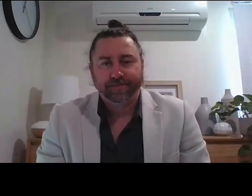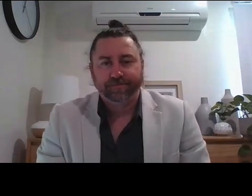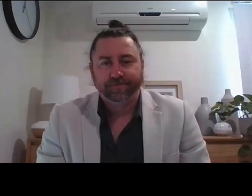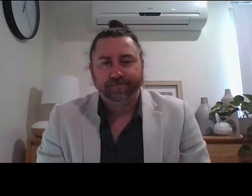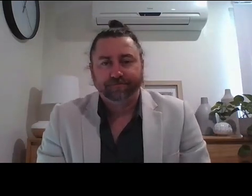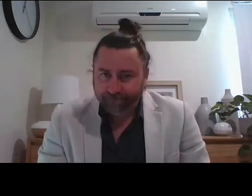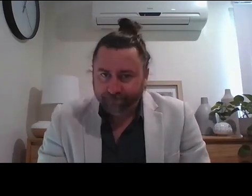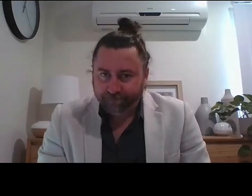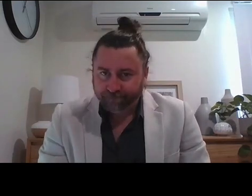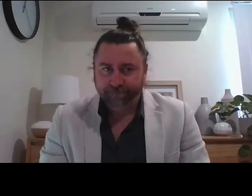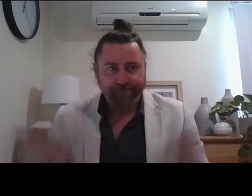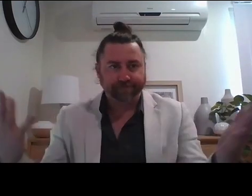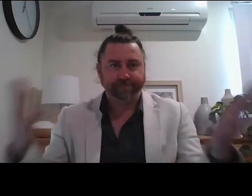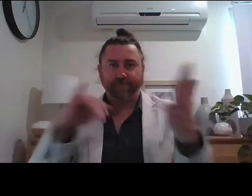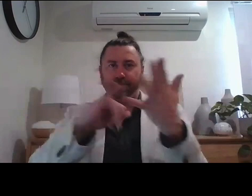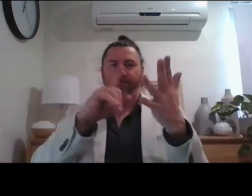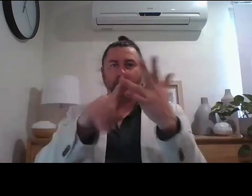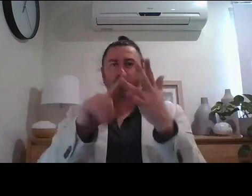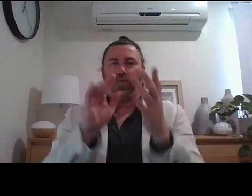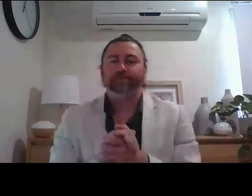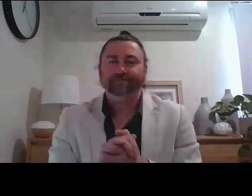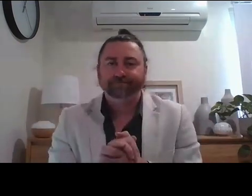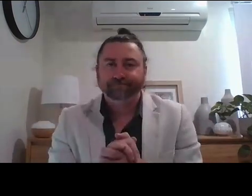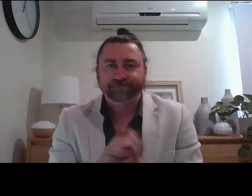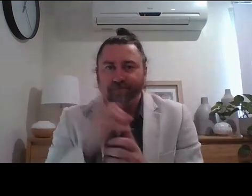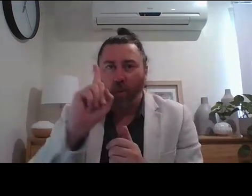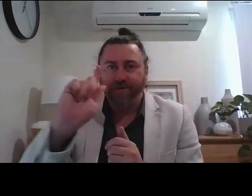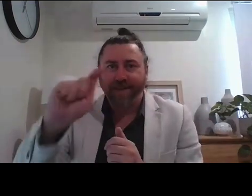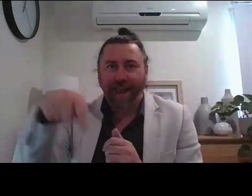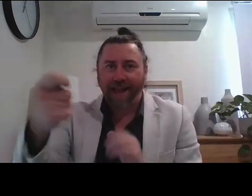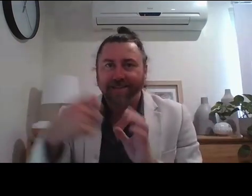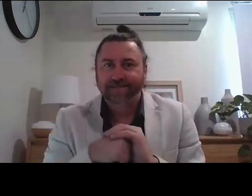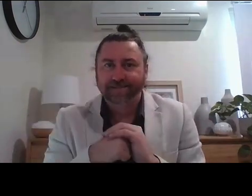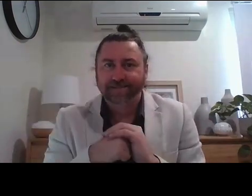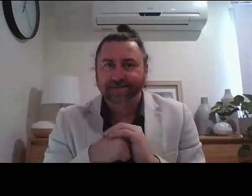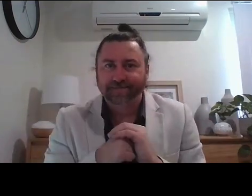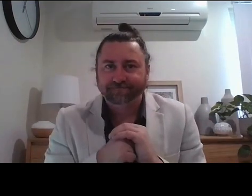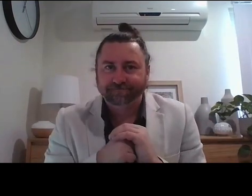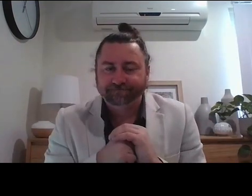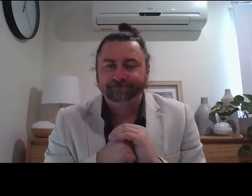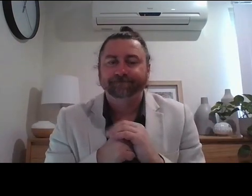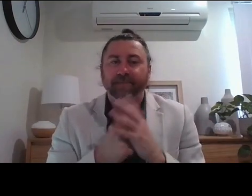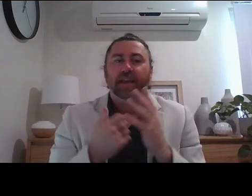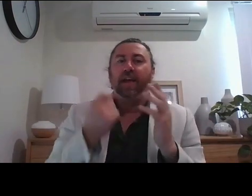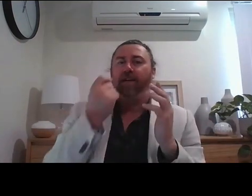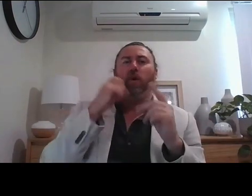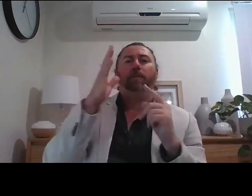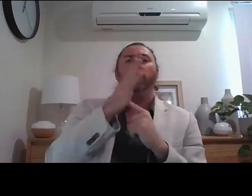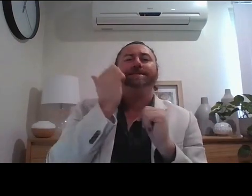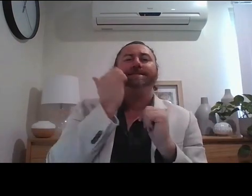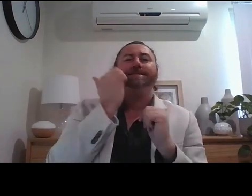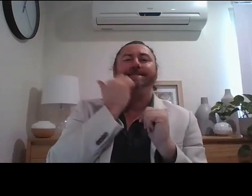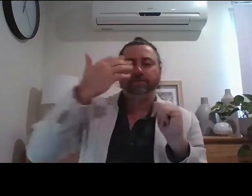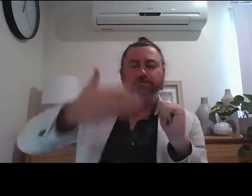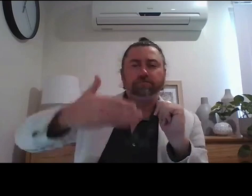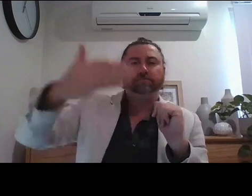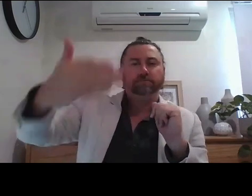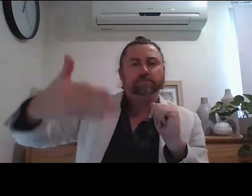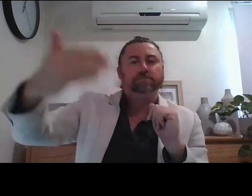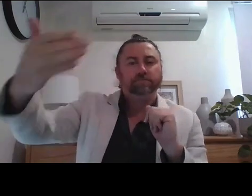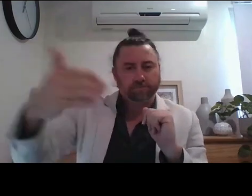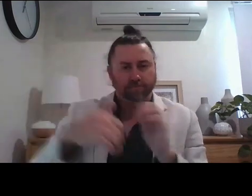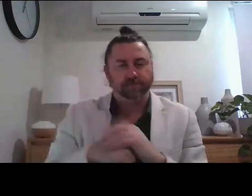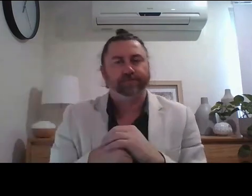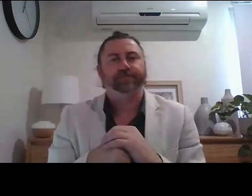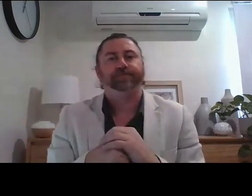So we move through to next steps. So in terms of key dates and next steps, I want you